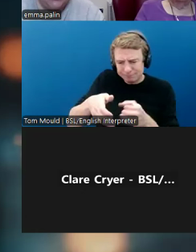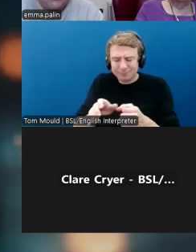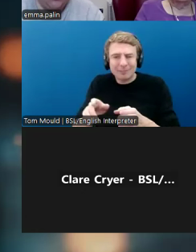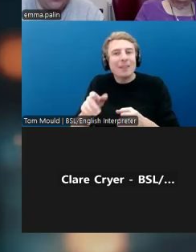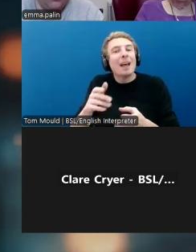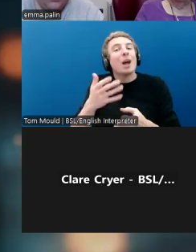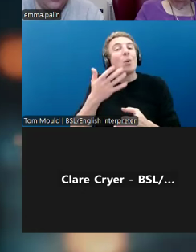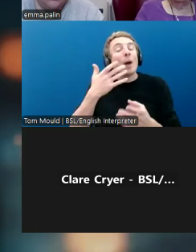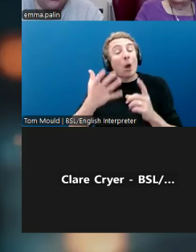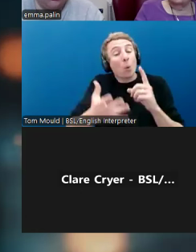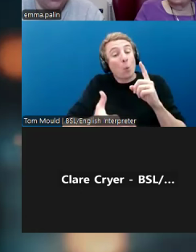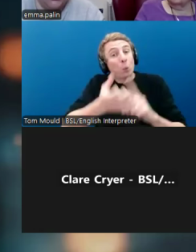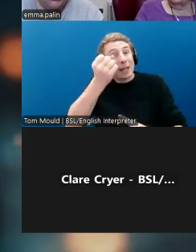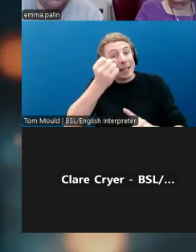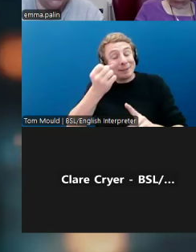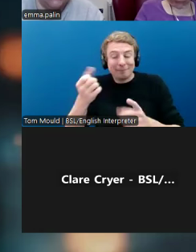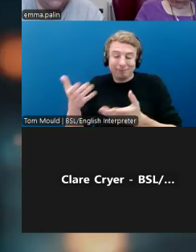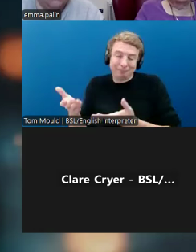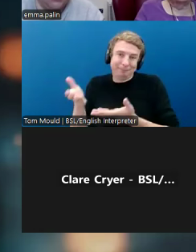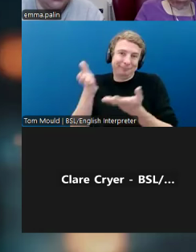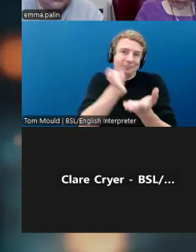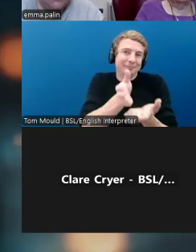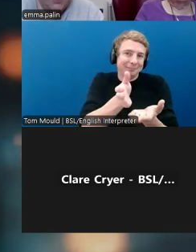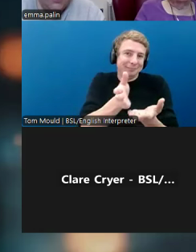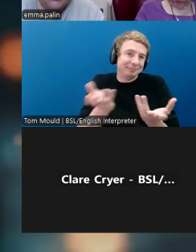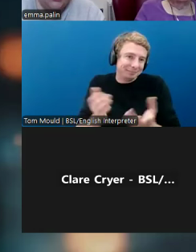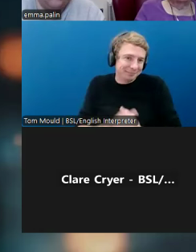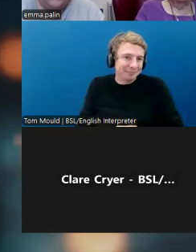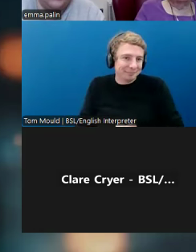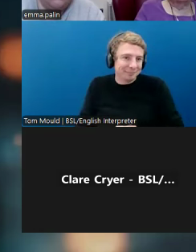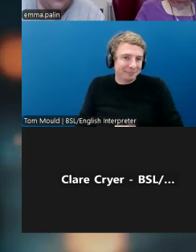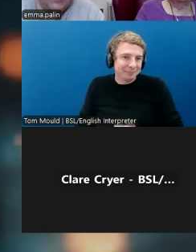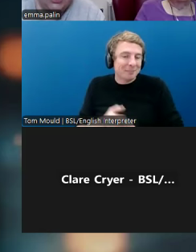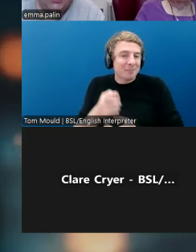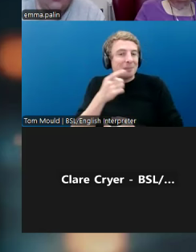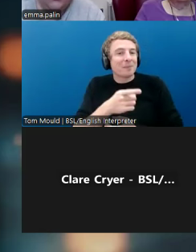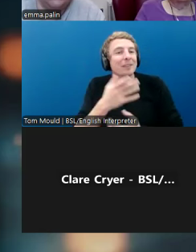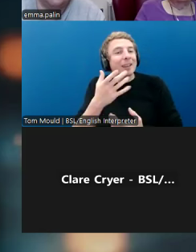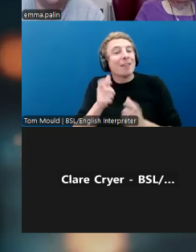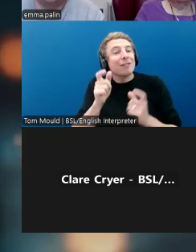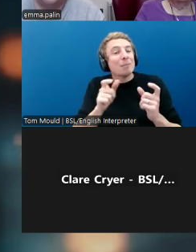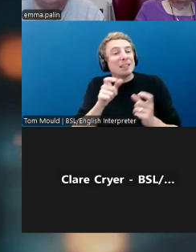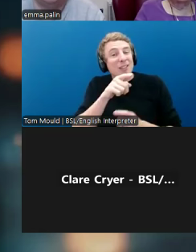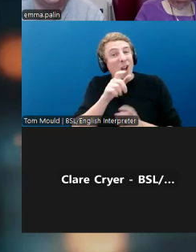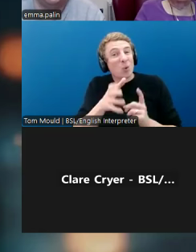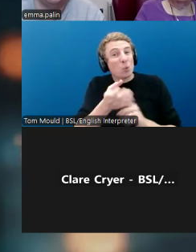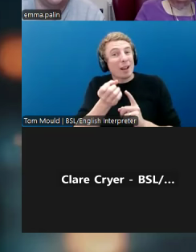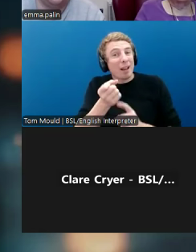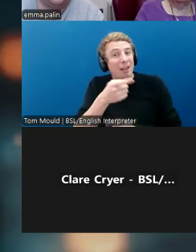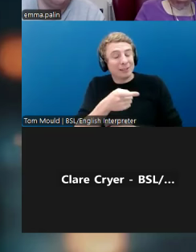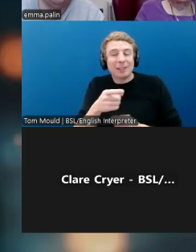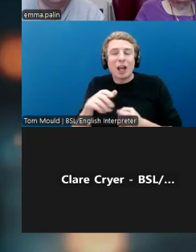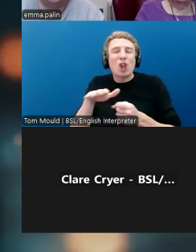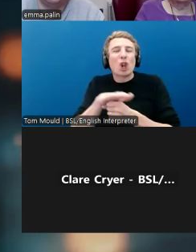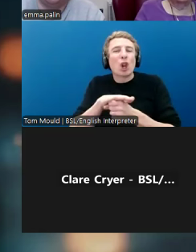is Alma with our general manager, Josephine Mollison. So the theme for last year was local heritage,